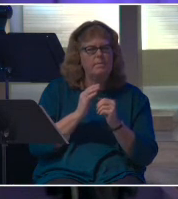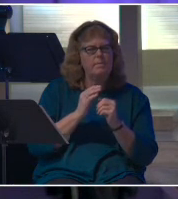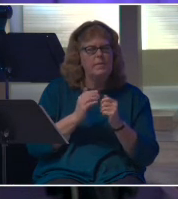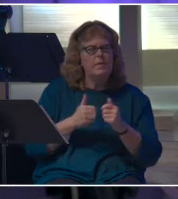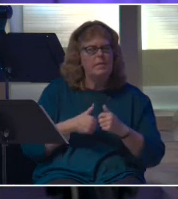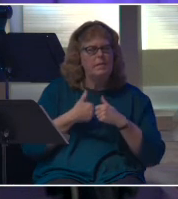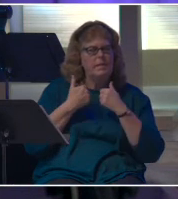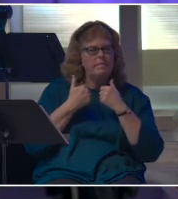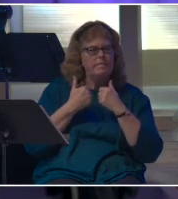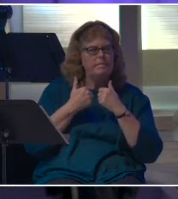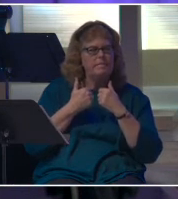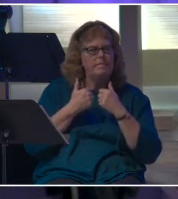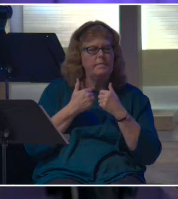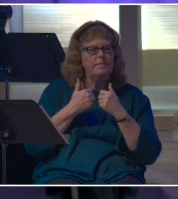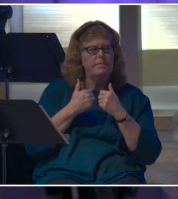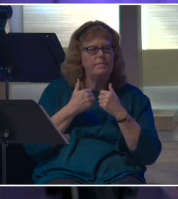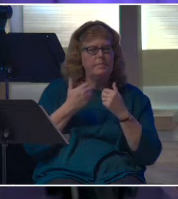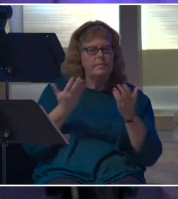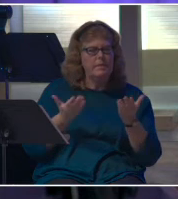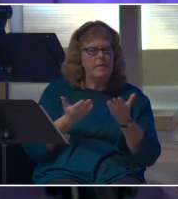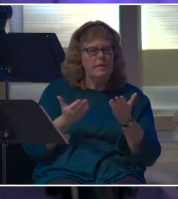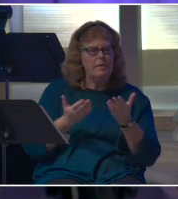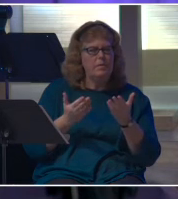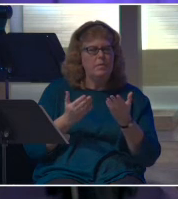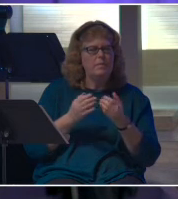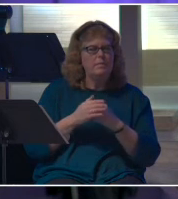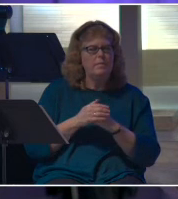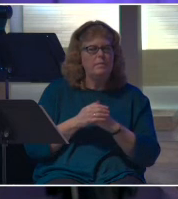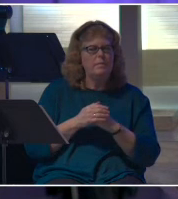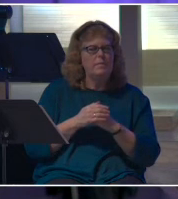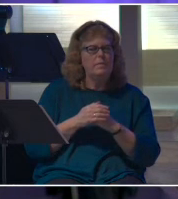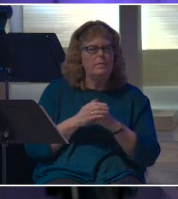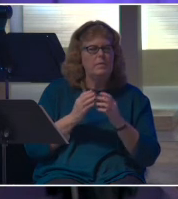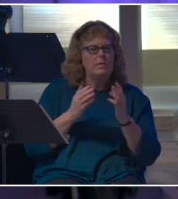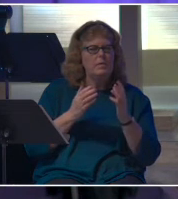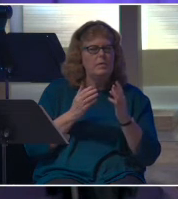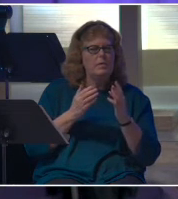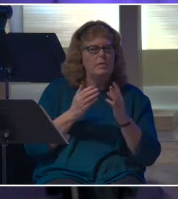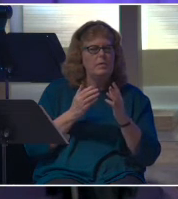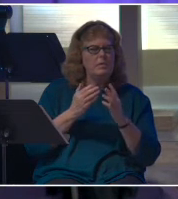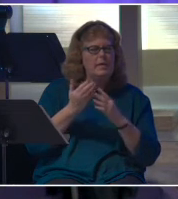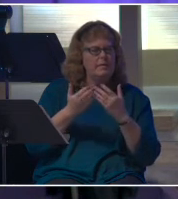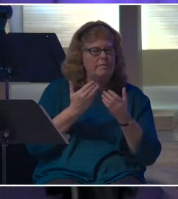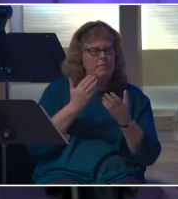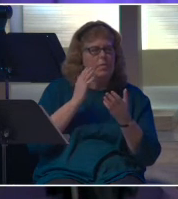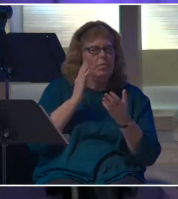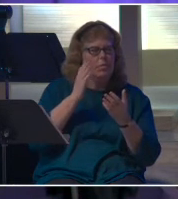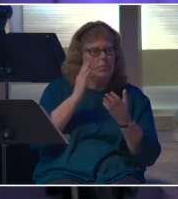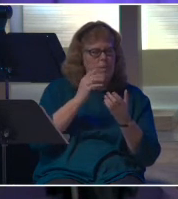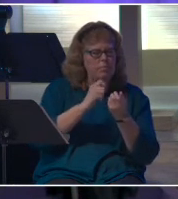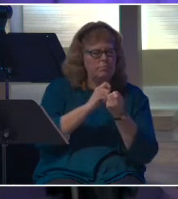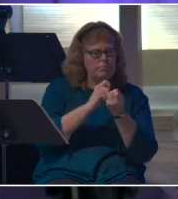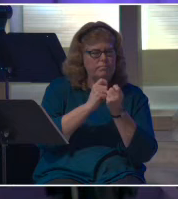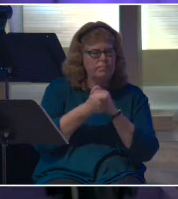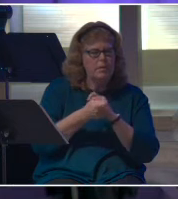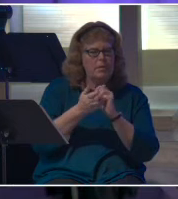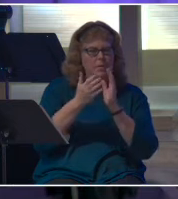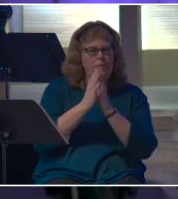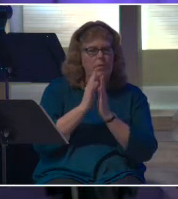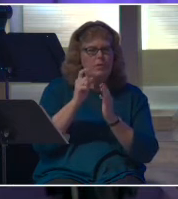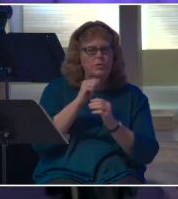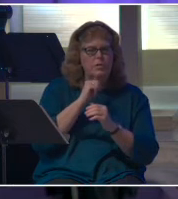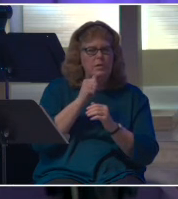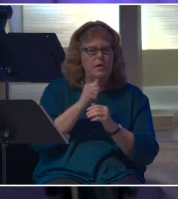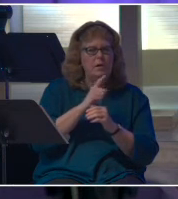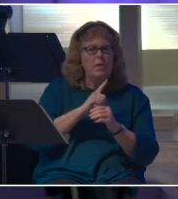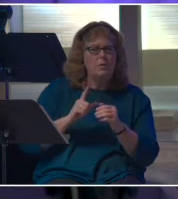live life in this congregation through an impending transition, the prayer should not be, Lord,